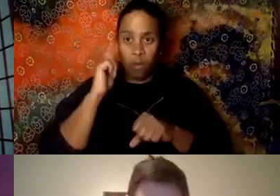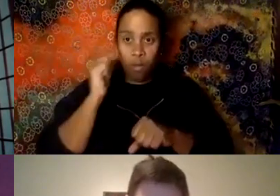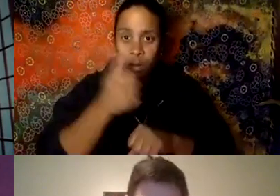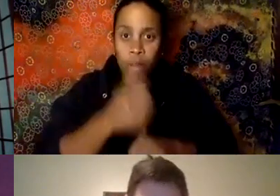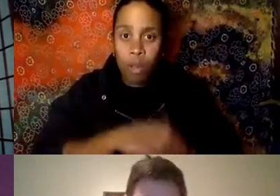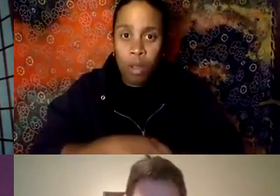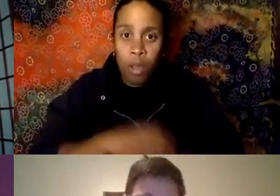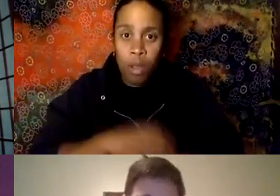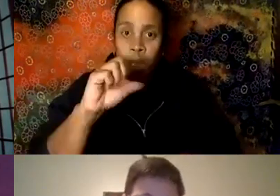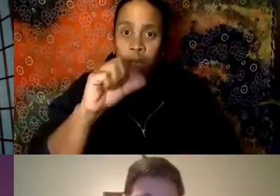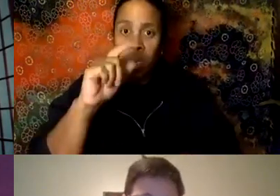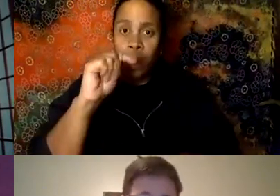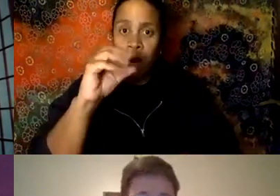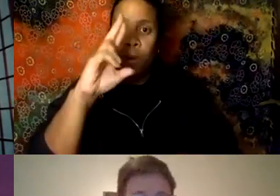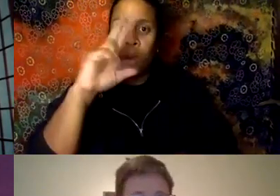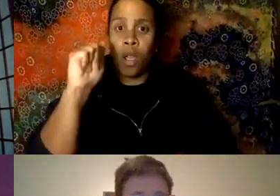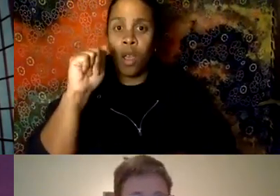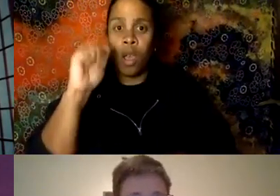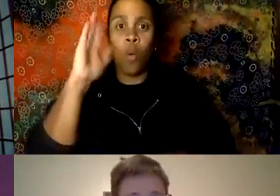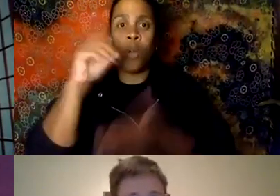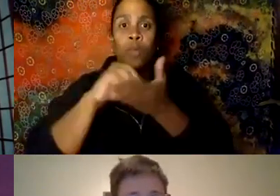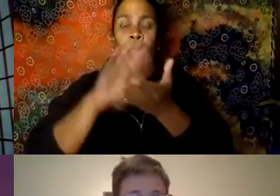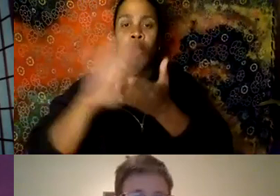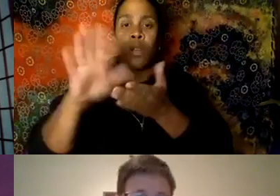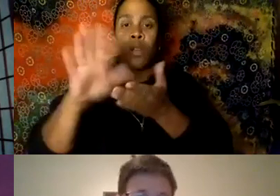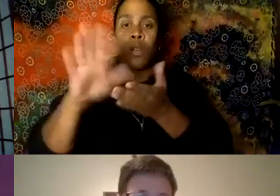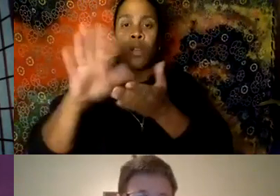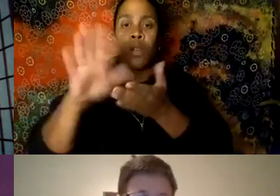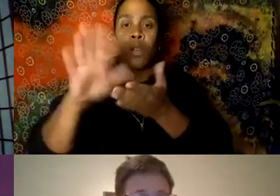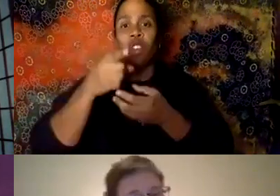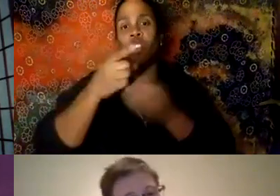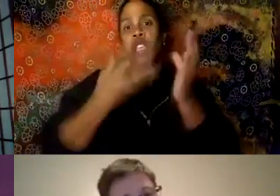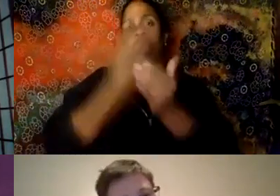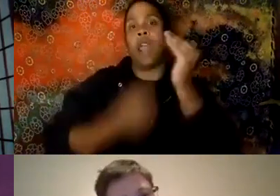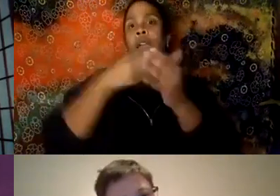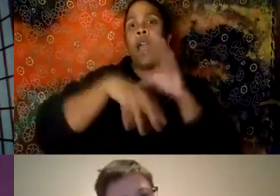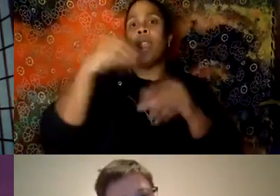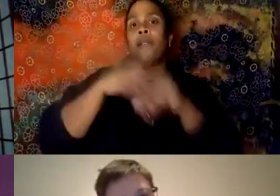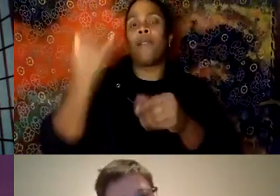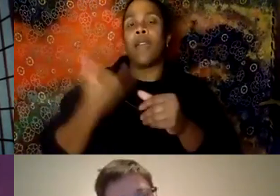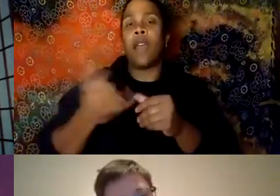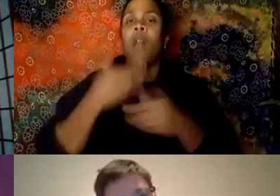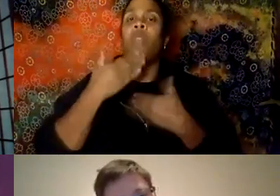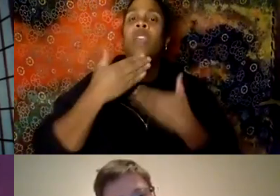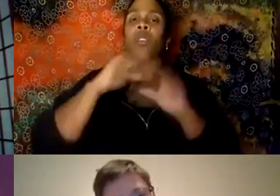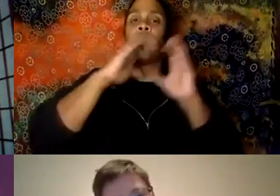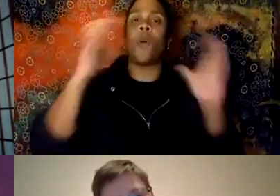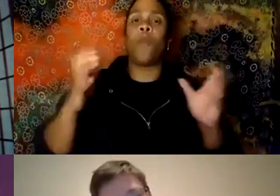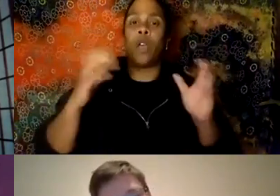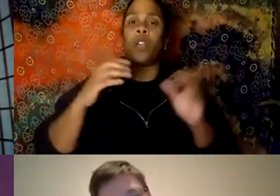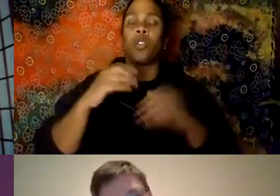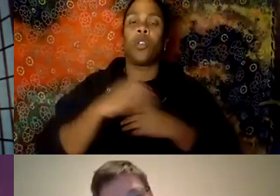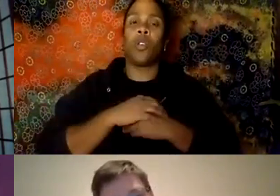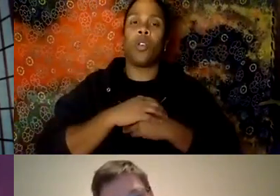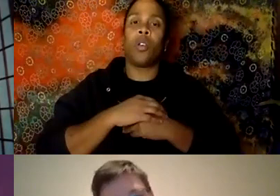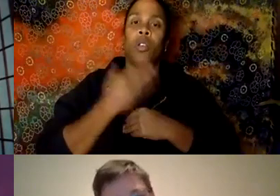leaving. Let me put Satora's information in the chat. Satora, thank you so much for coming tonight. It was lovely hearing from you, lovely having you participate